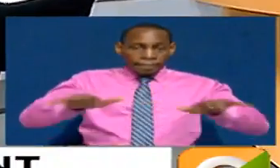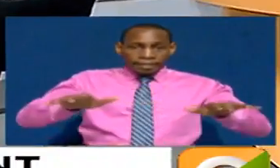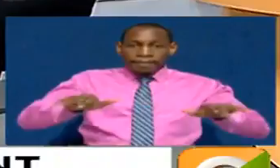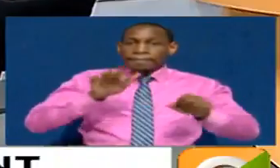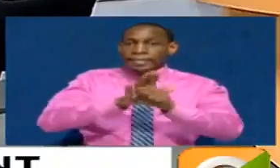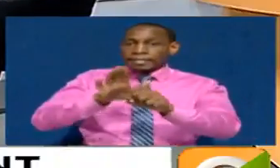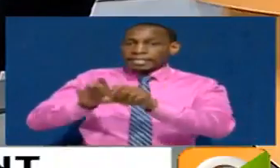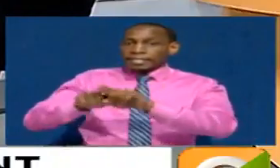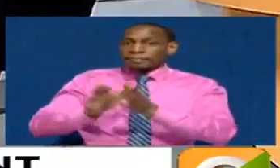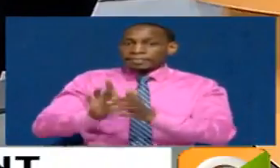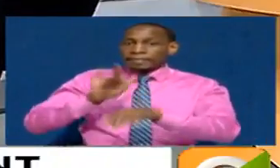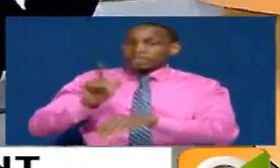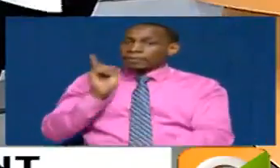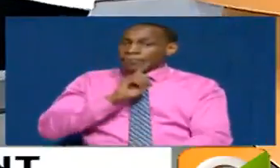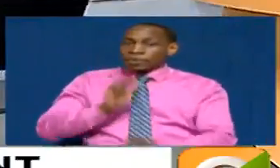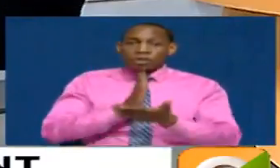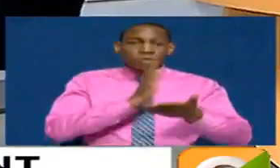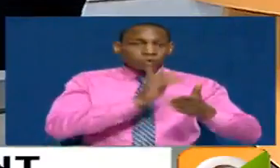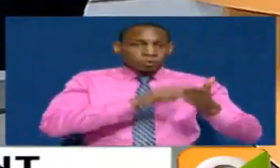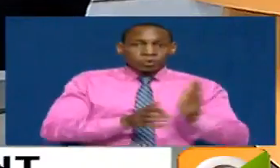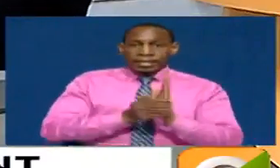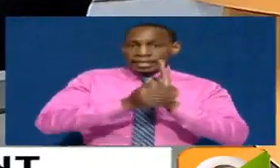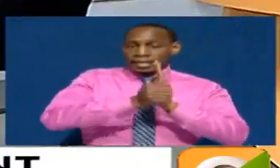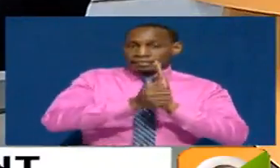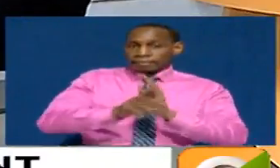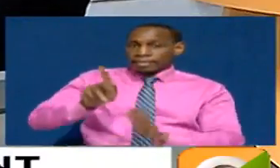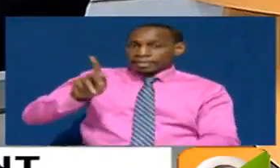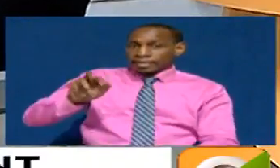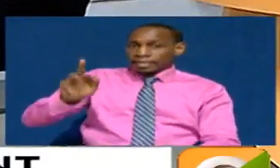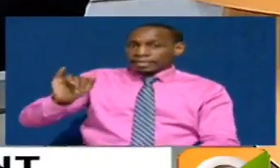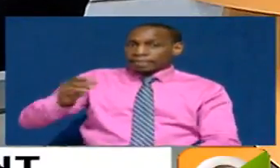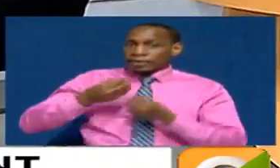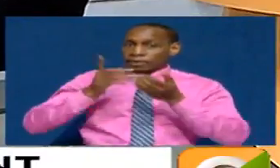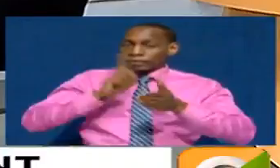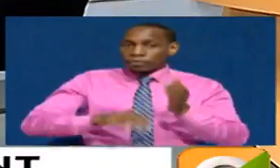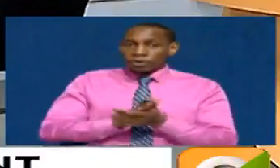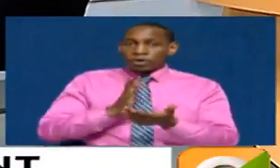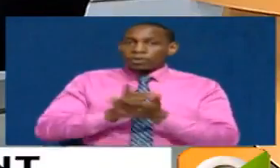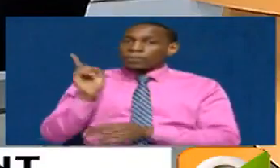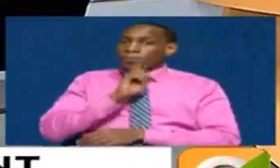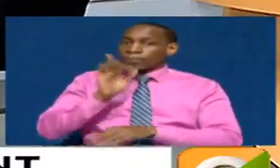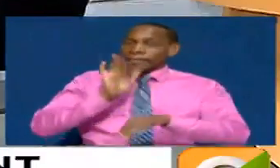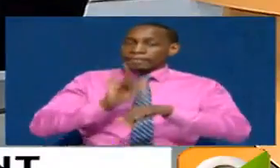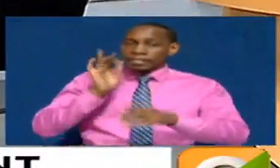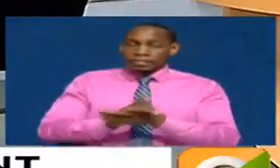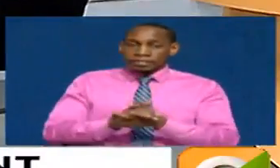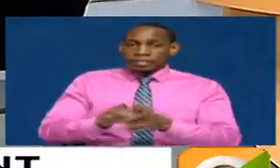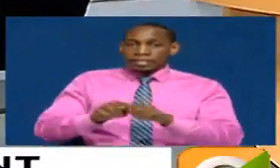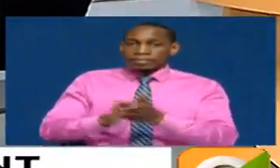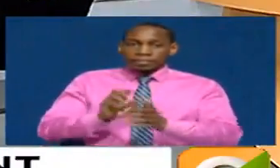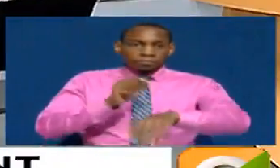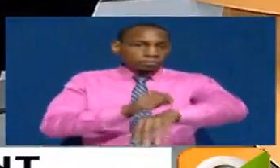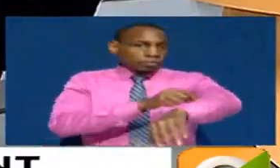too and are highly infectious. In fact, some scientists at KEMRI tell me that it is now as highly infectious as